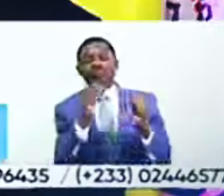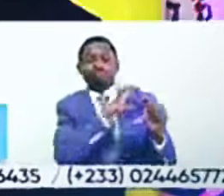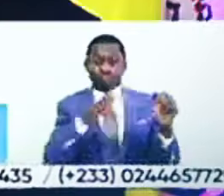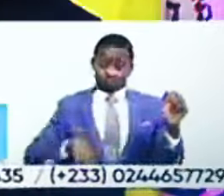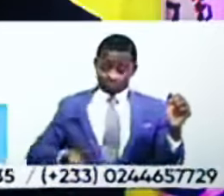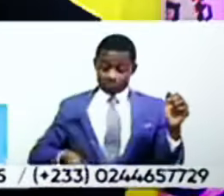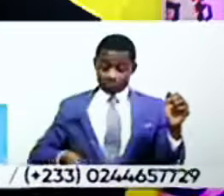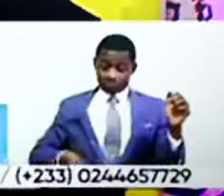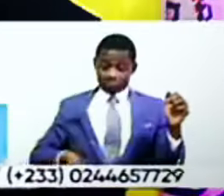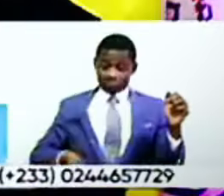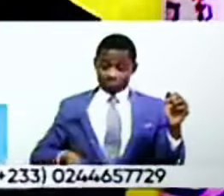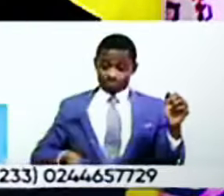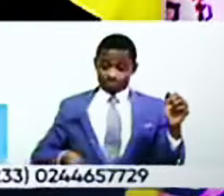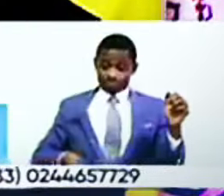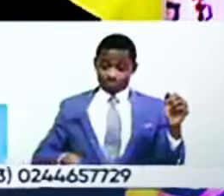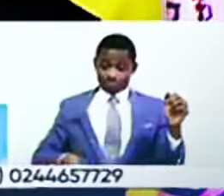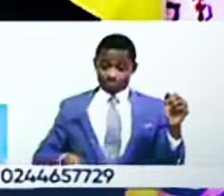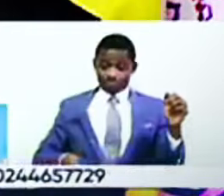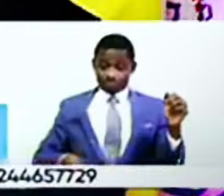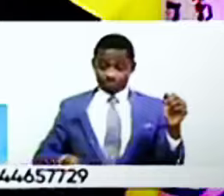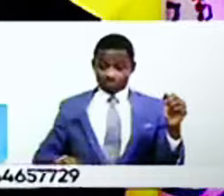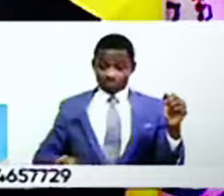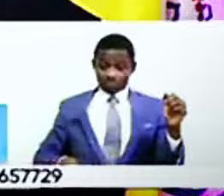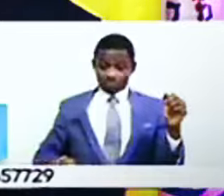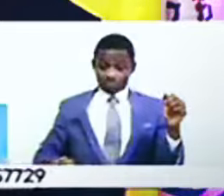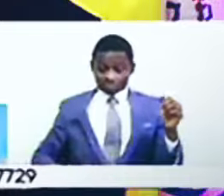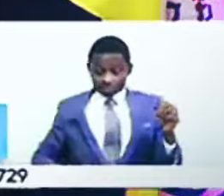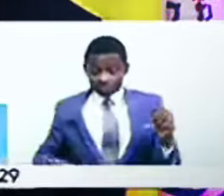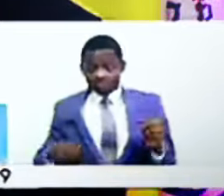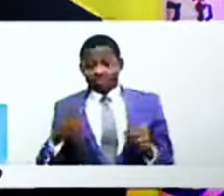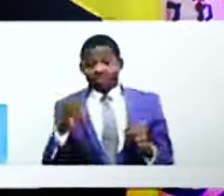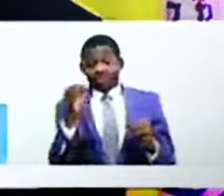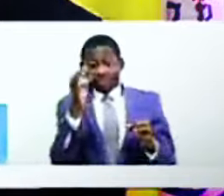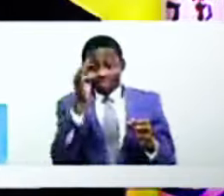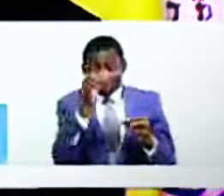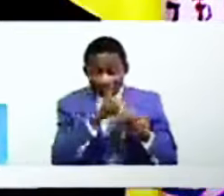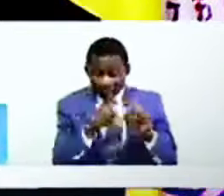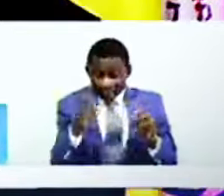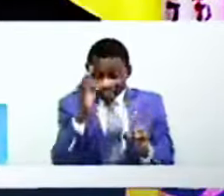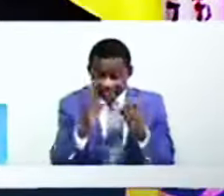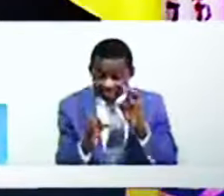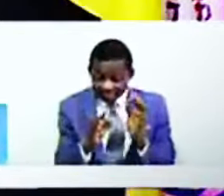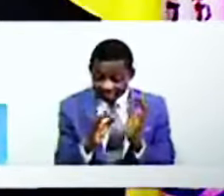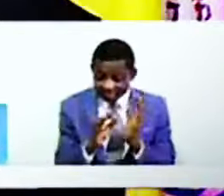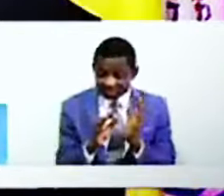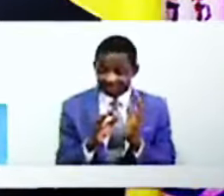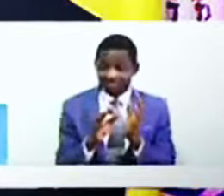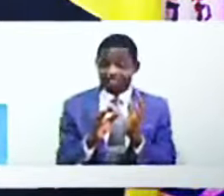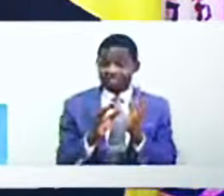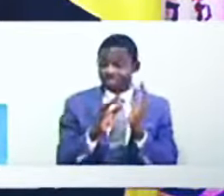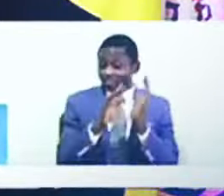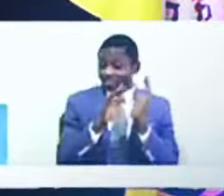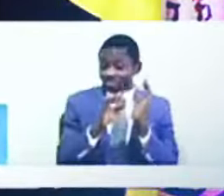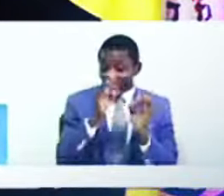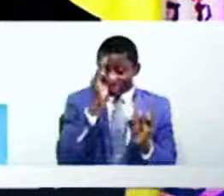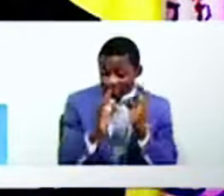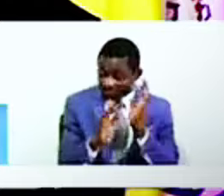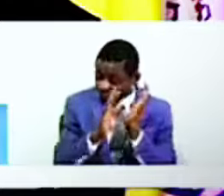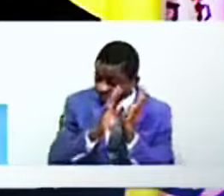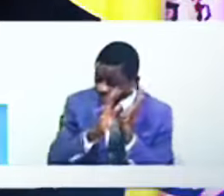But if you leave the body crucified on the cross for a long time, the body will die.